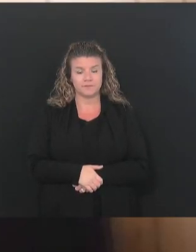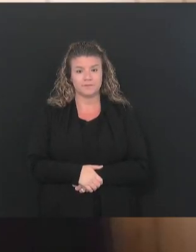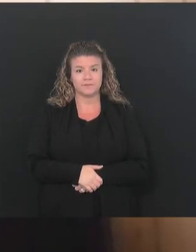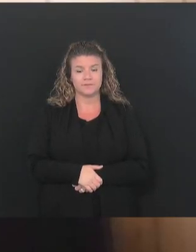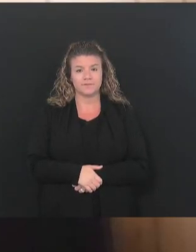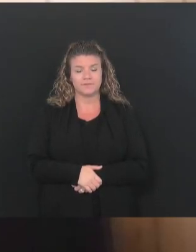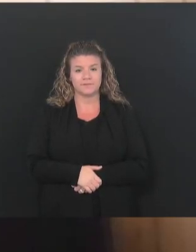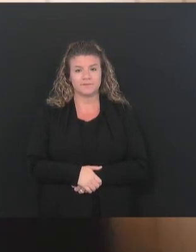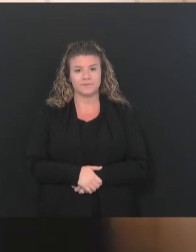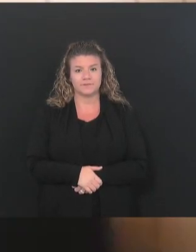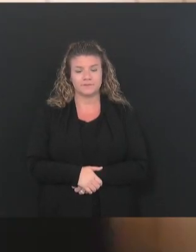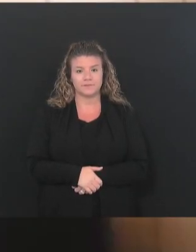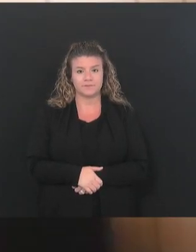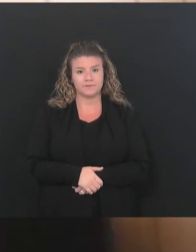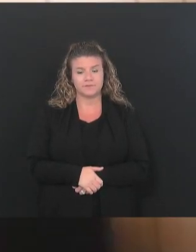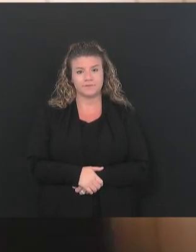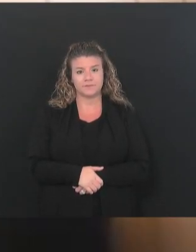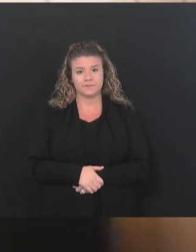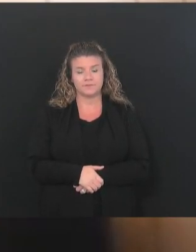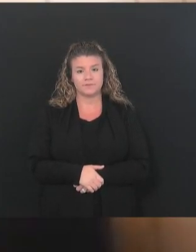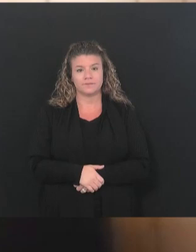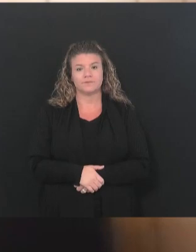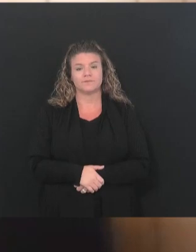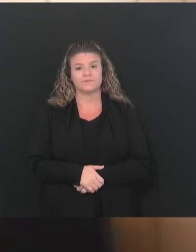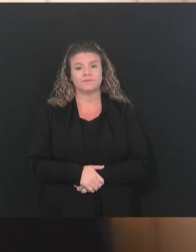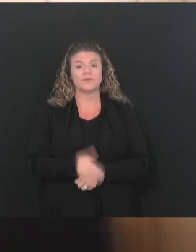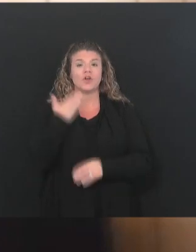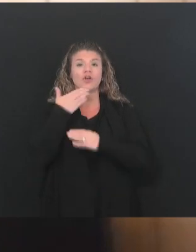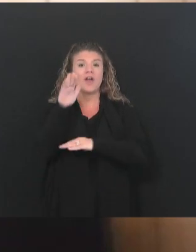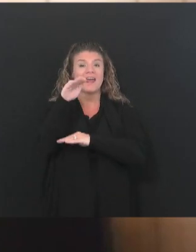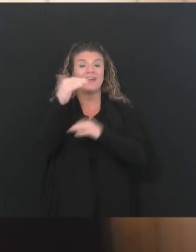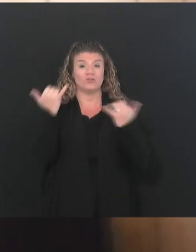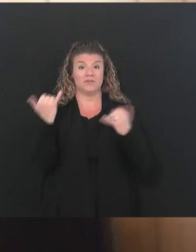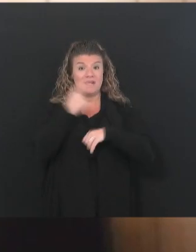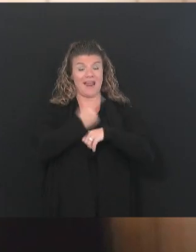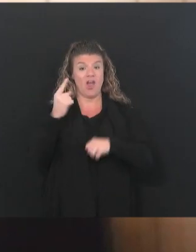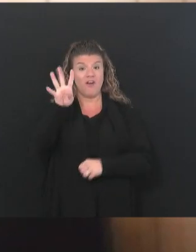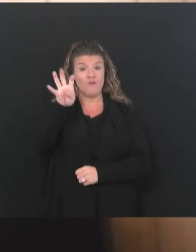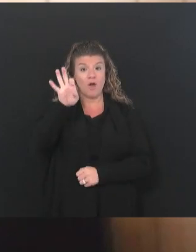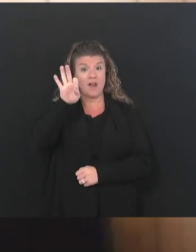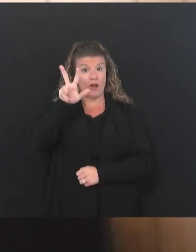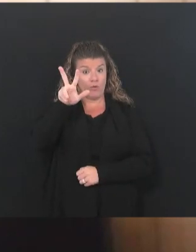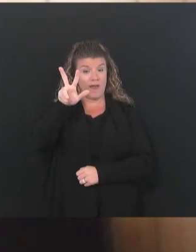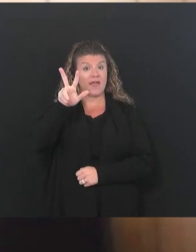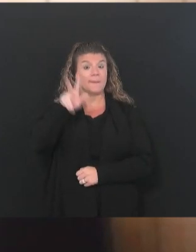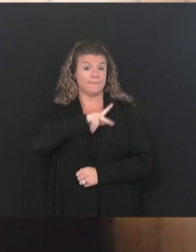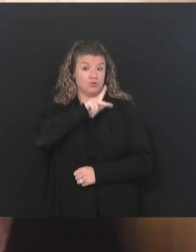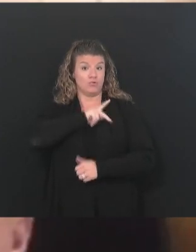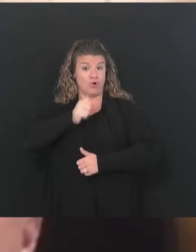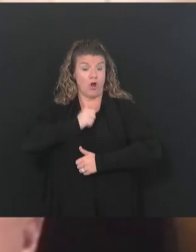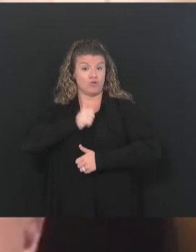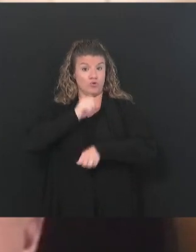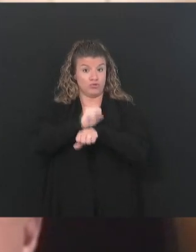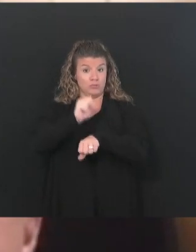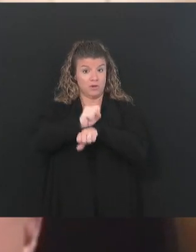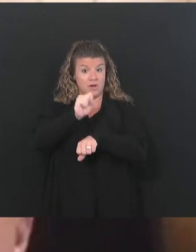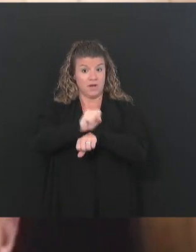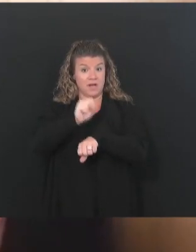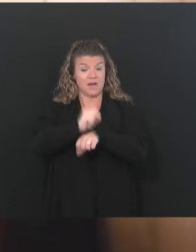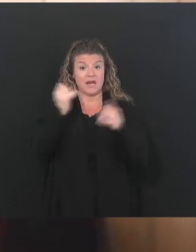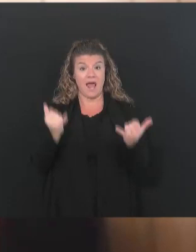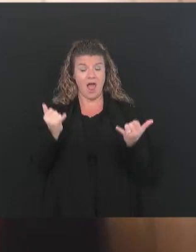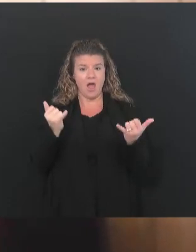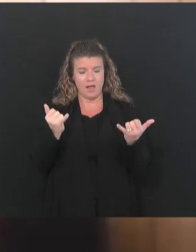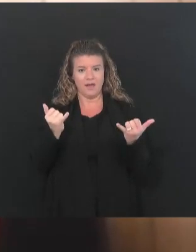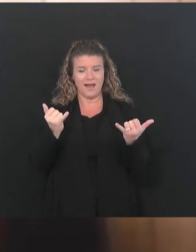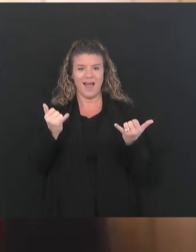Good afternoon. Today we have 493 National Guard personnel on duty. Just to highlight some of